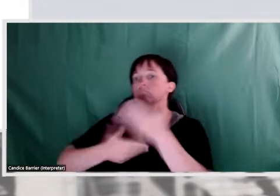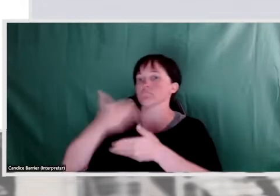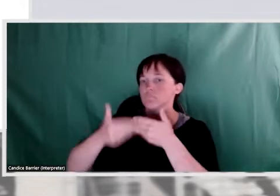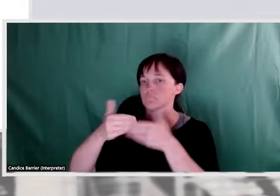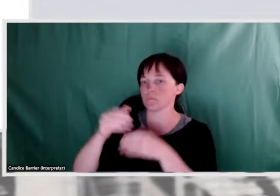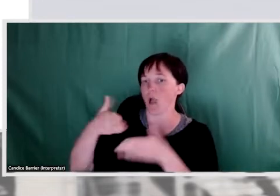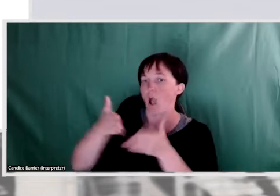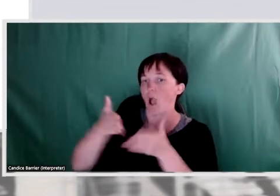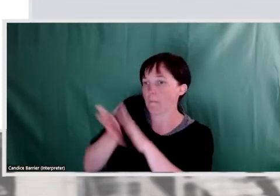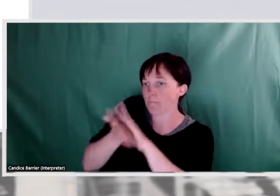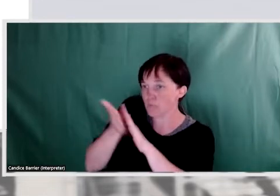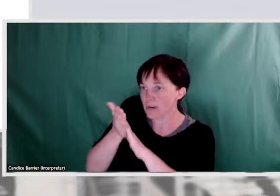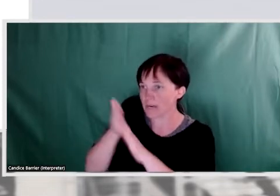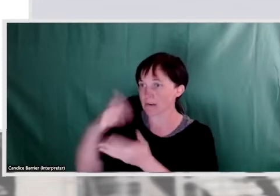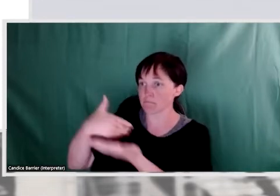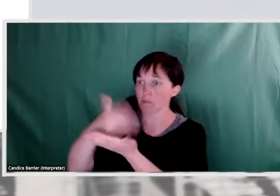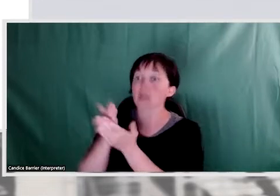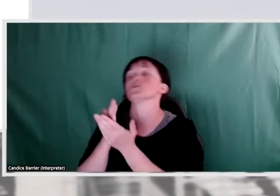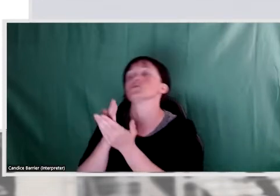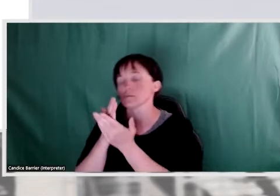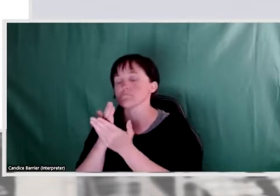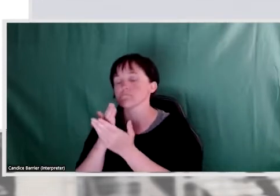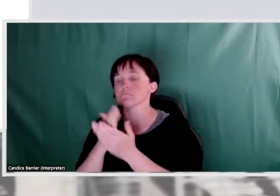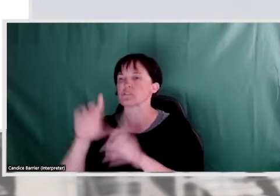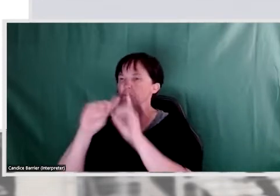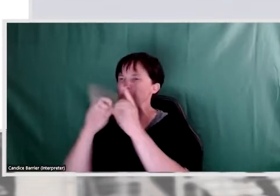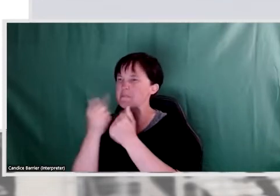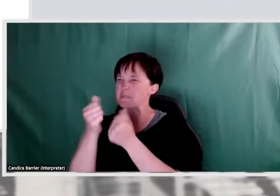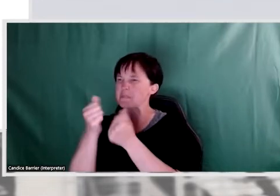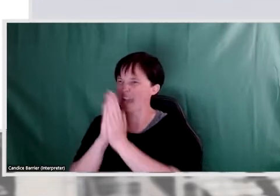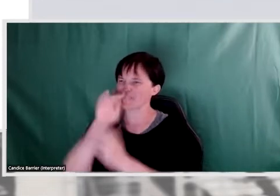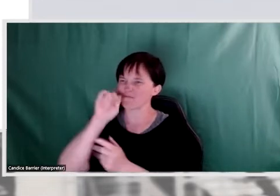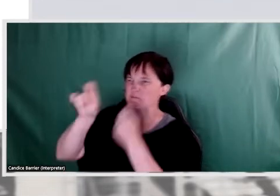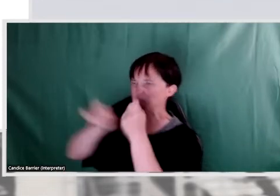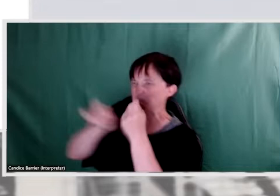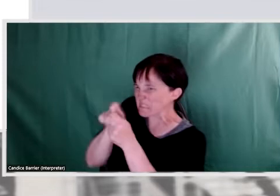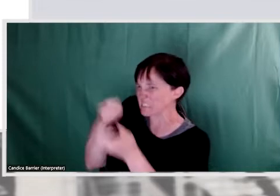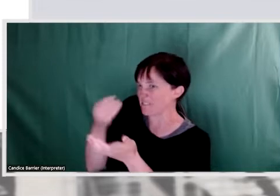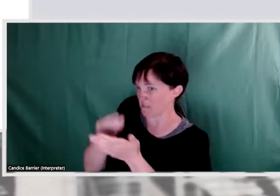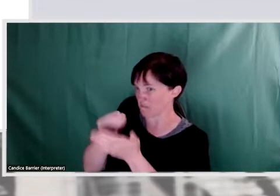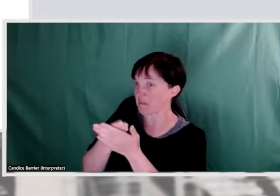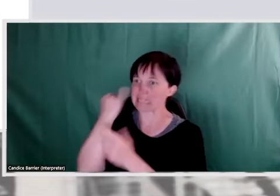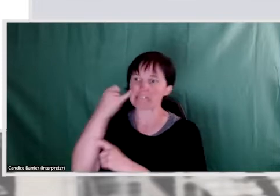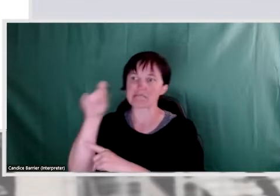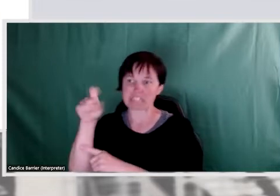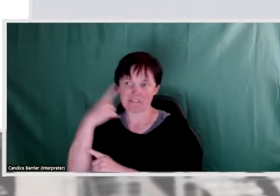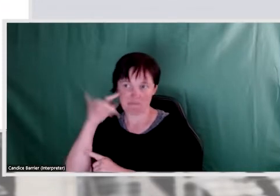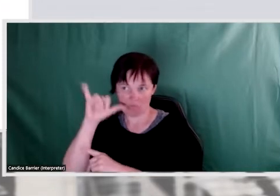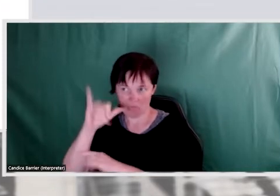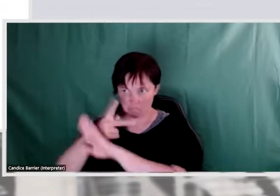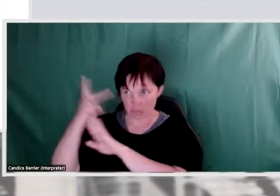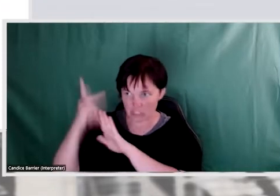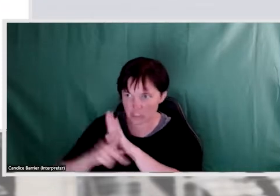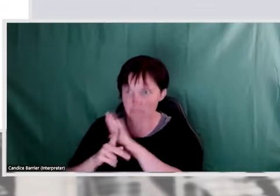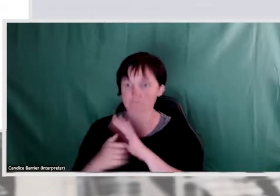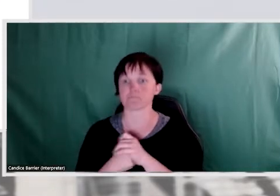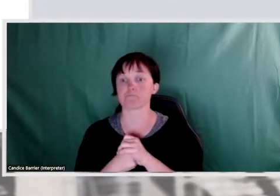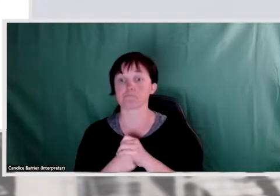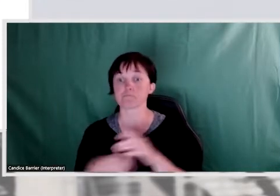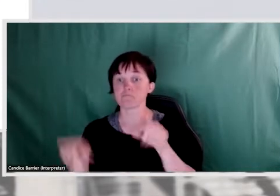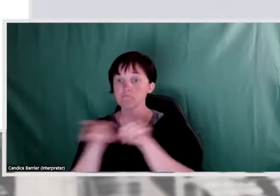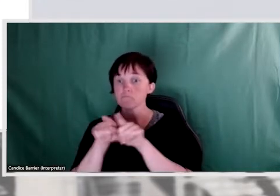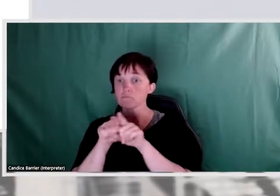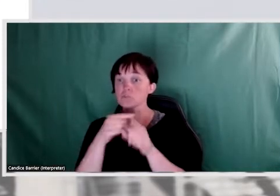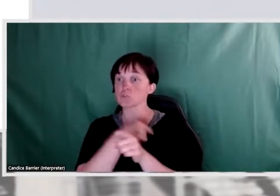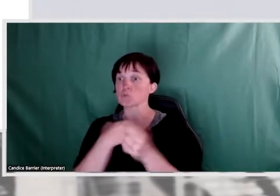a part in capital projects. So departments can ask for specific funding if it makes sense for that style of project. Also, we want